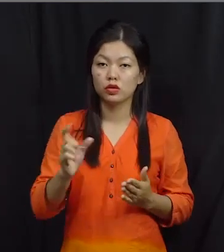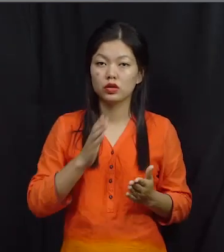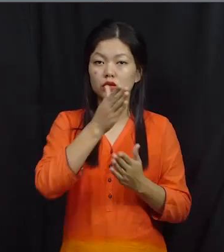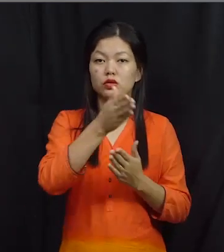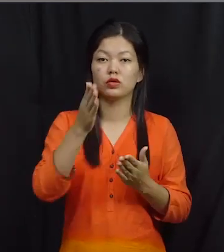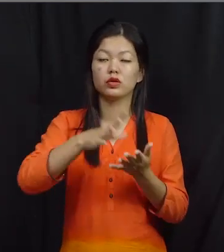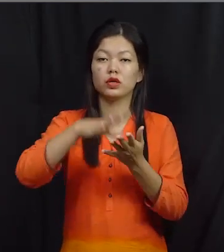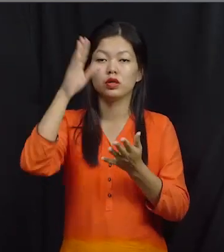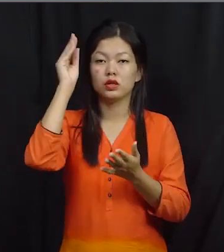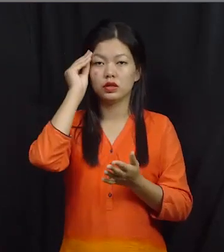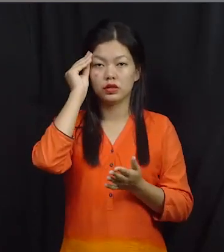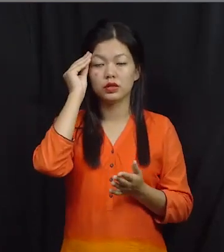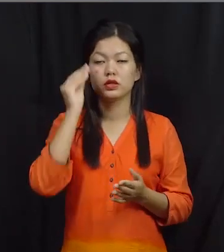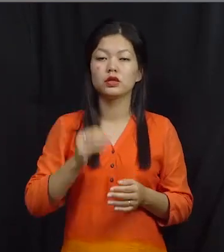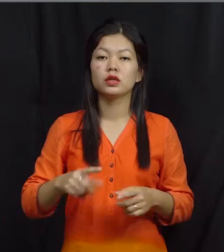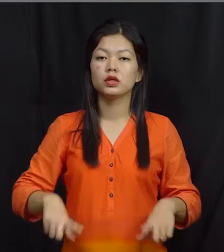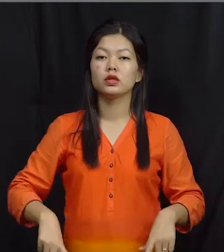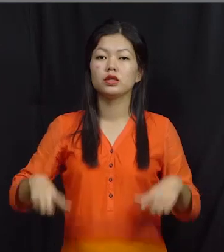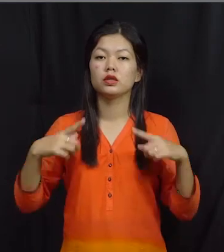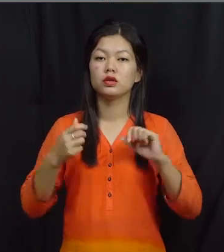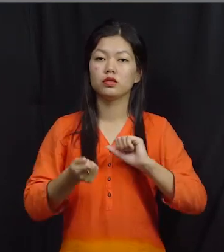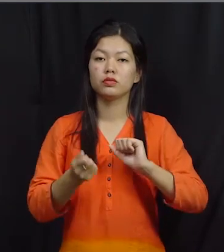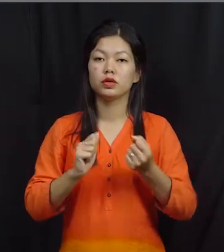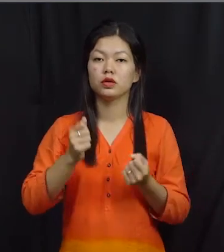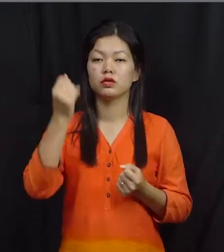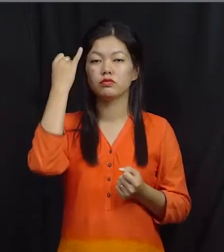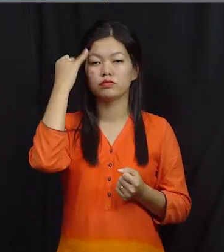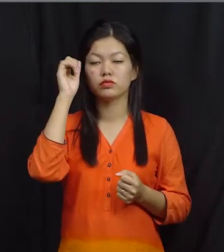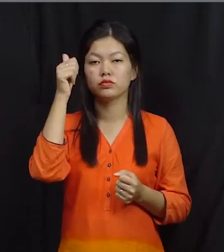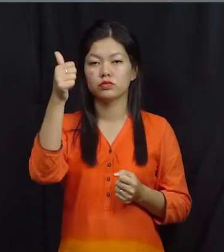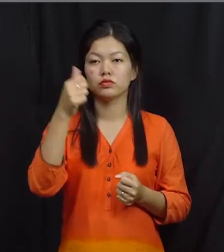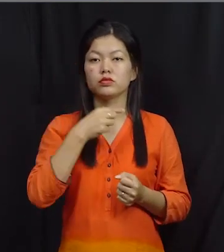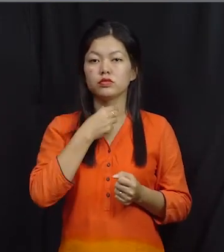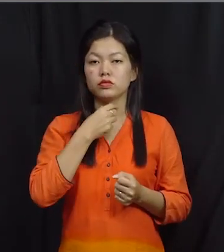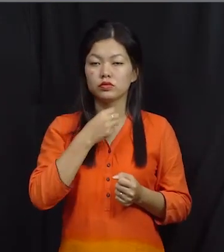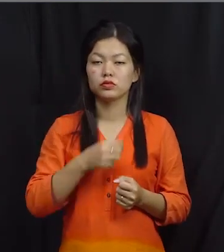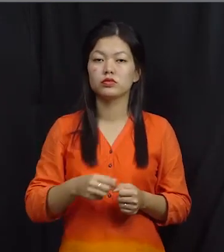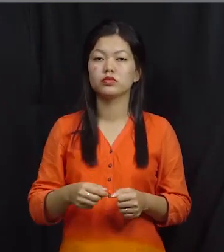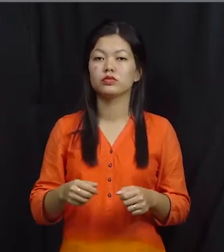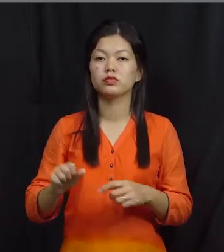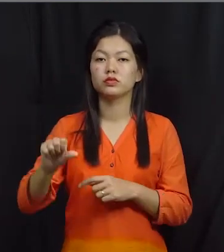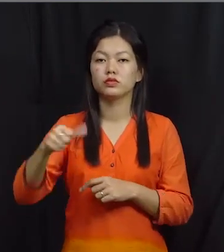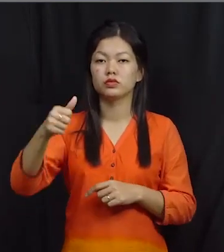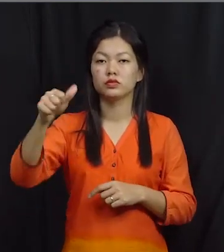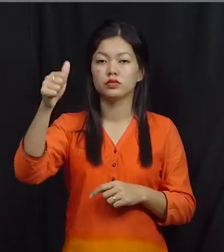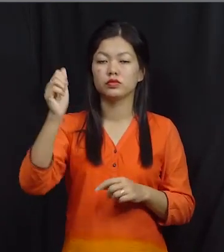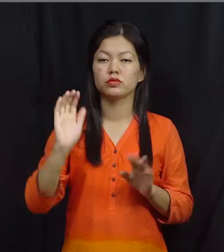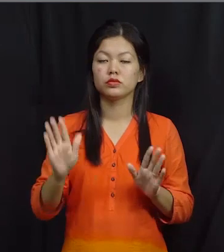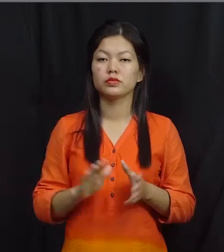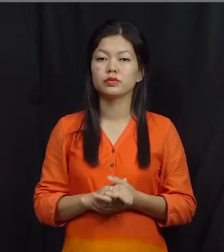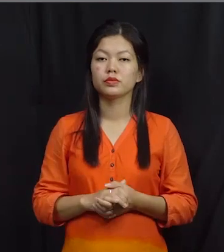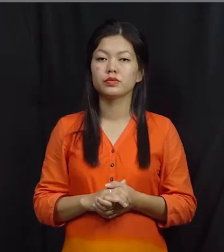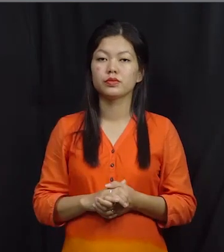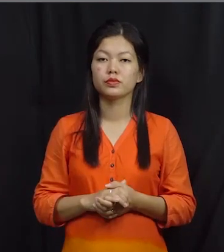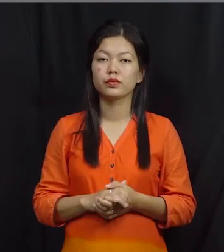of education is very important, okay? So let us look into the necessity. Why is it